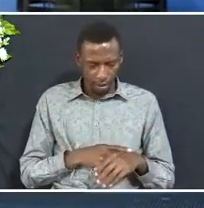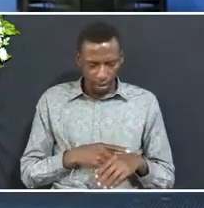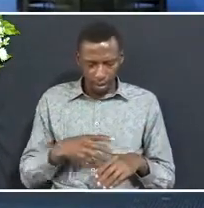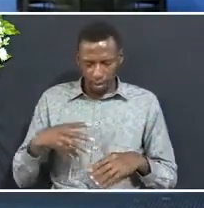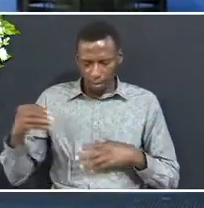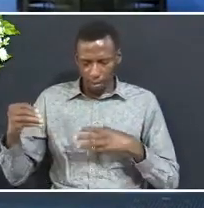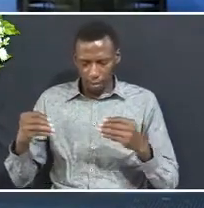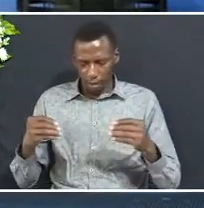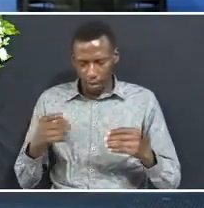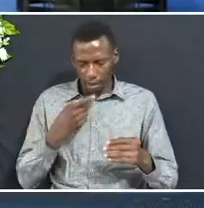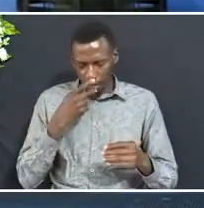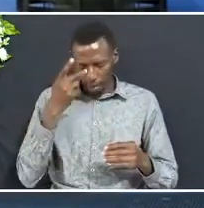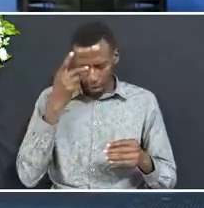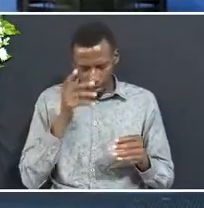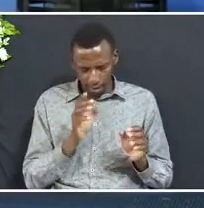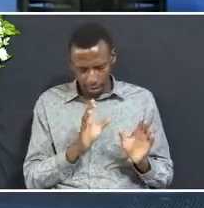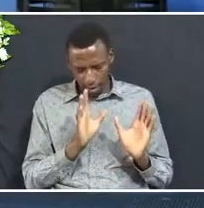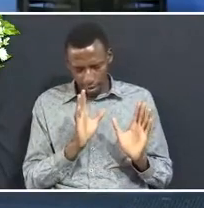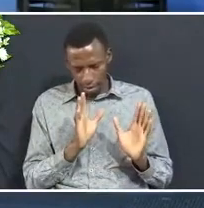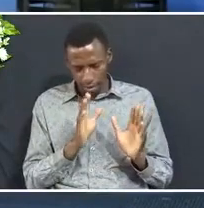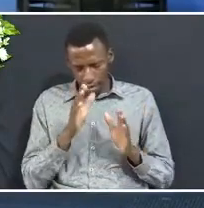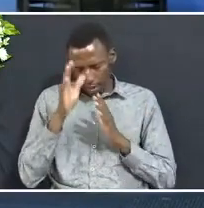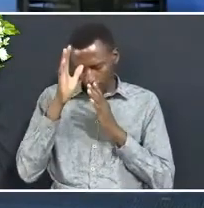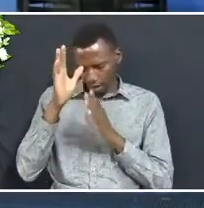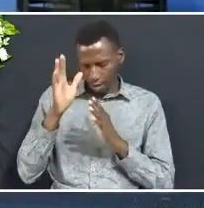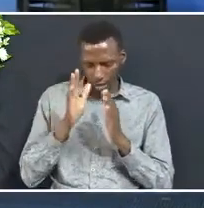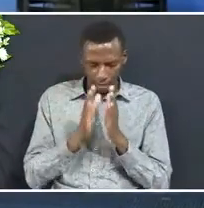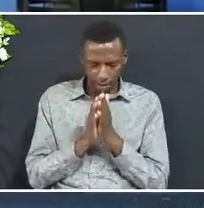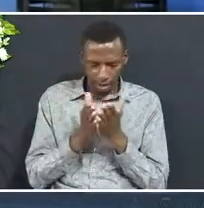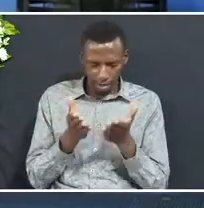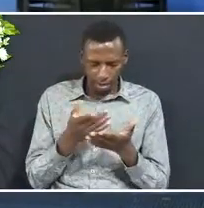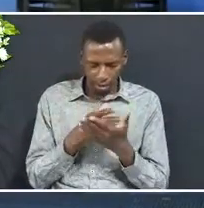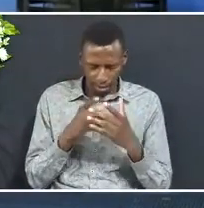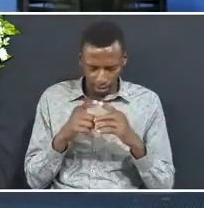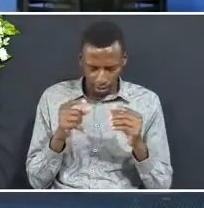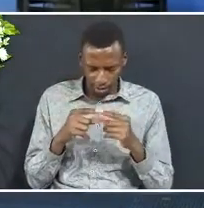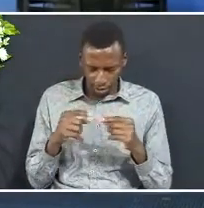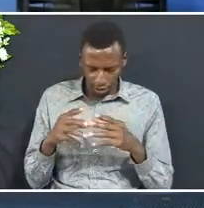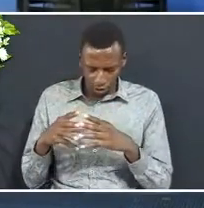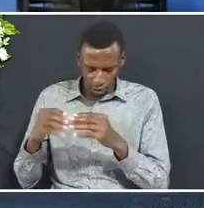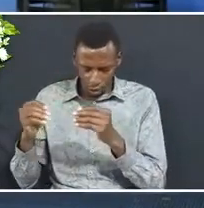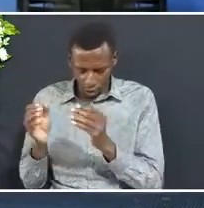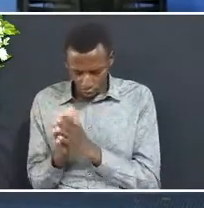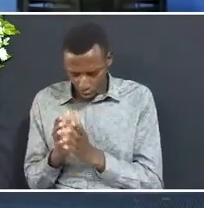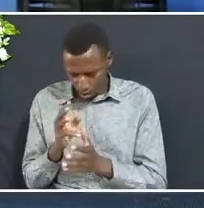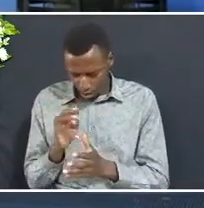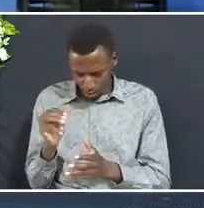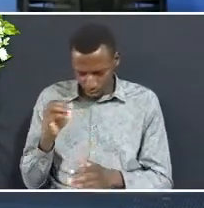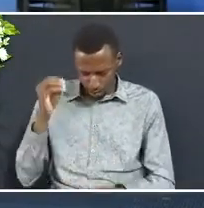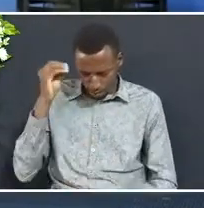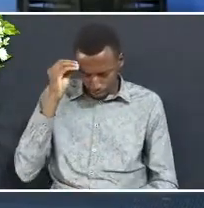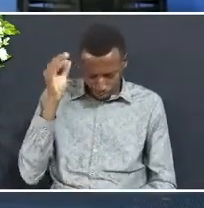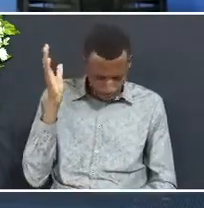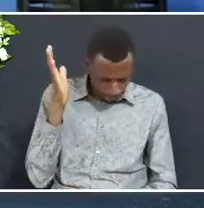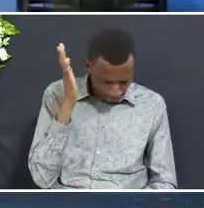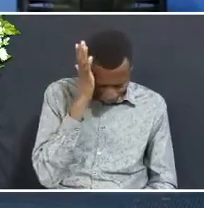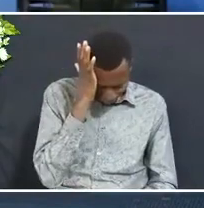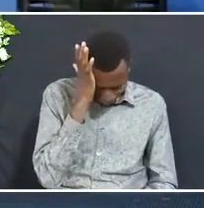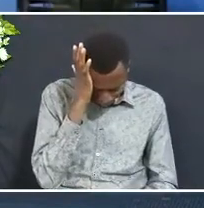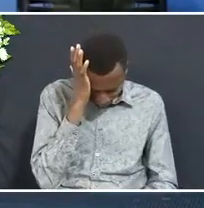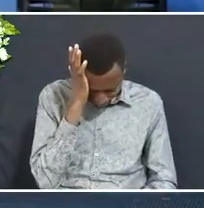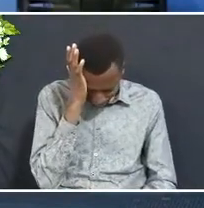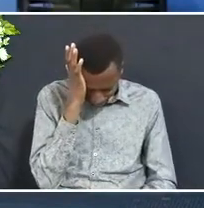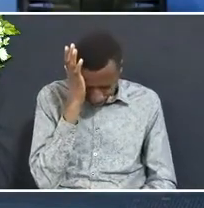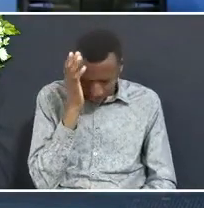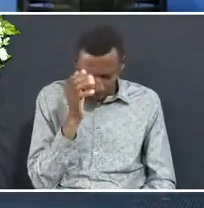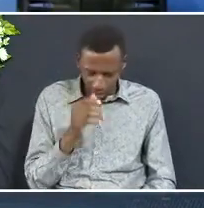parents, Father, I pray that this message may go with them and they may stick in their minds, O God, that they may